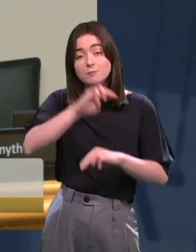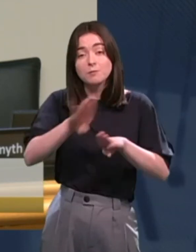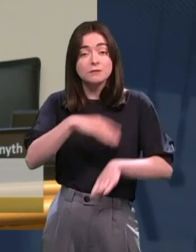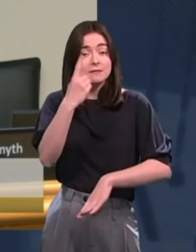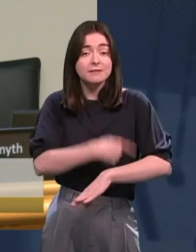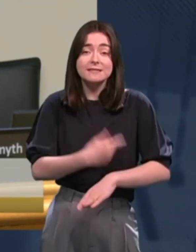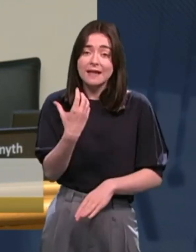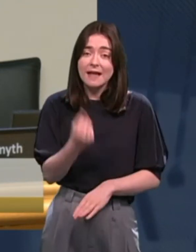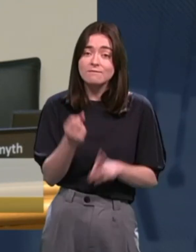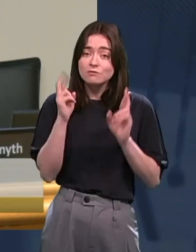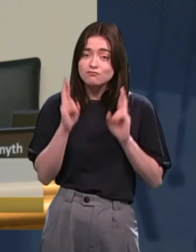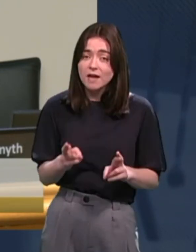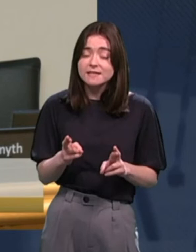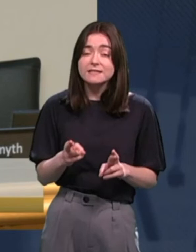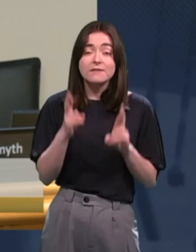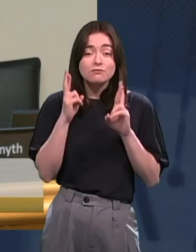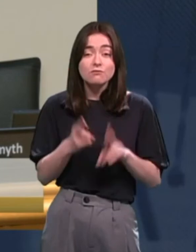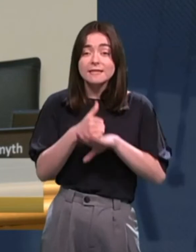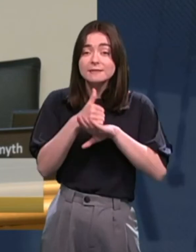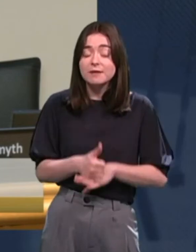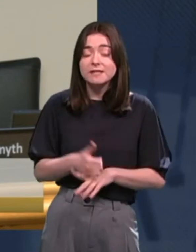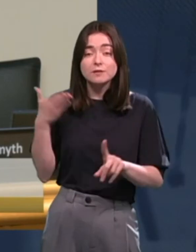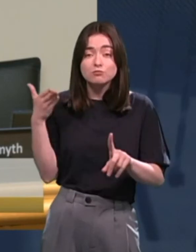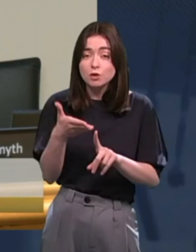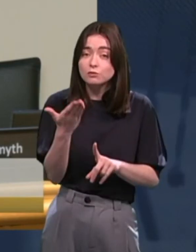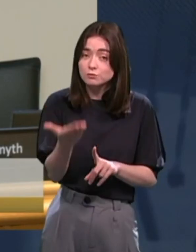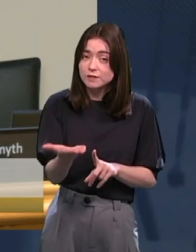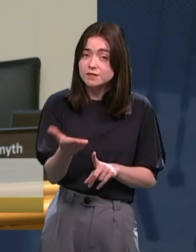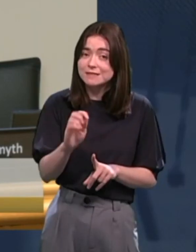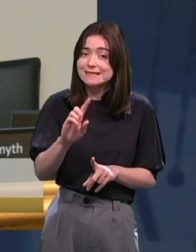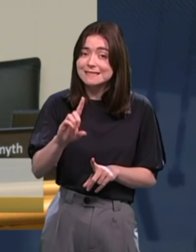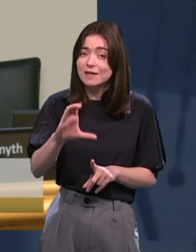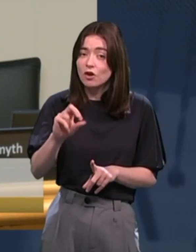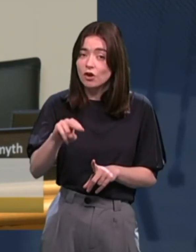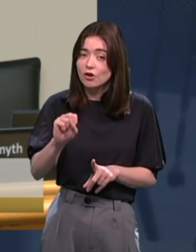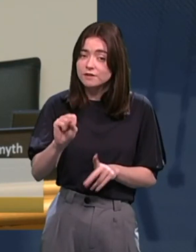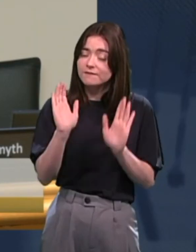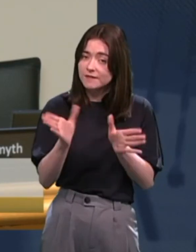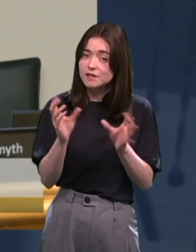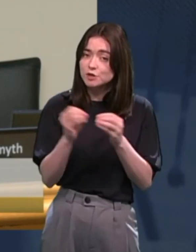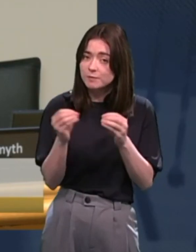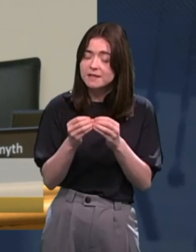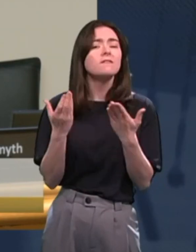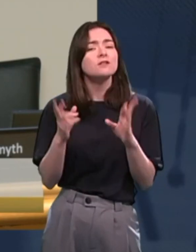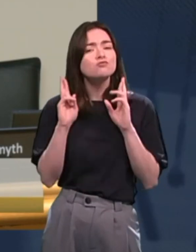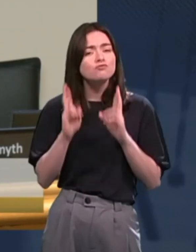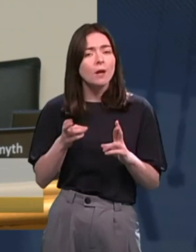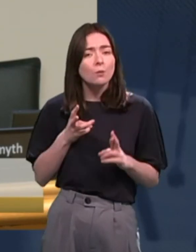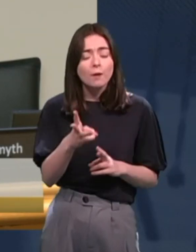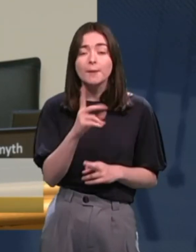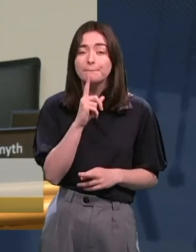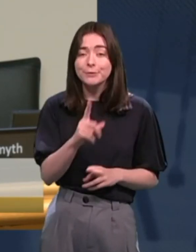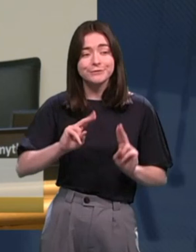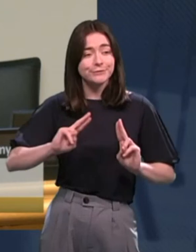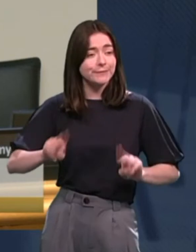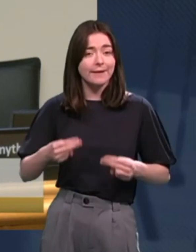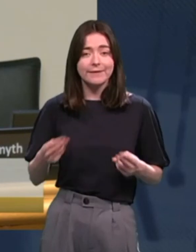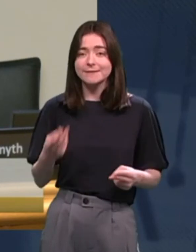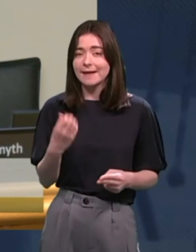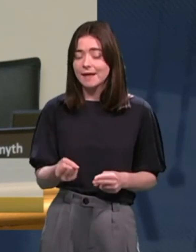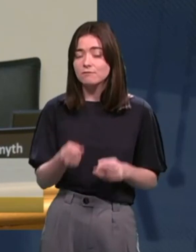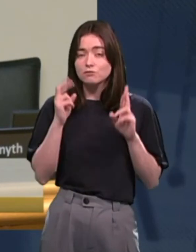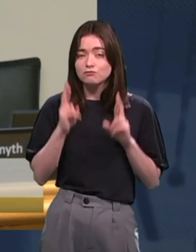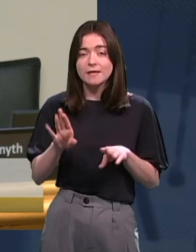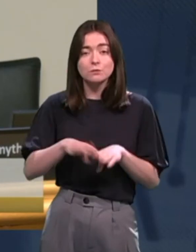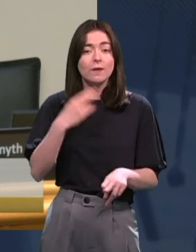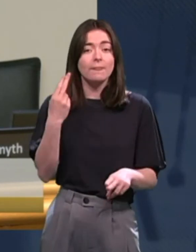and the rights-based approach, which you mentioned, Holly, is absolutely the way to go. But you can't have a right if you don't have the